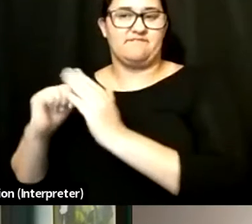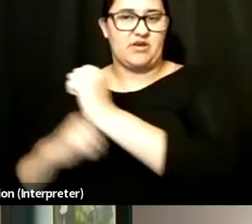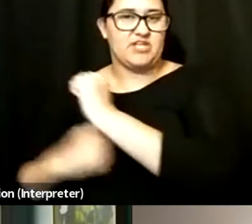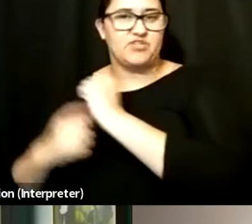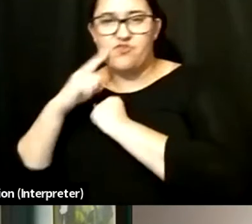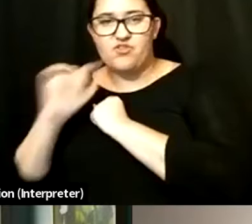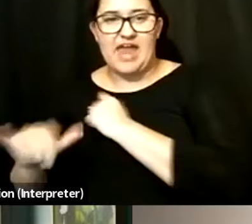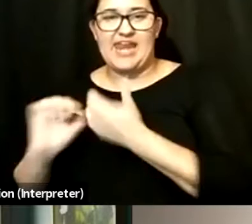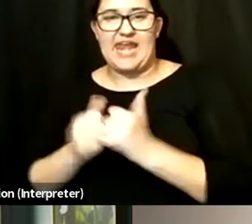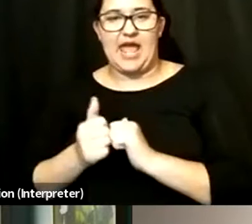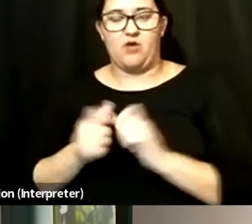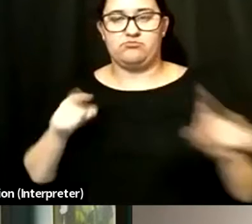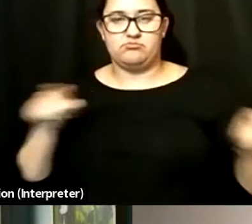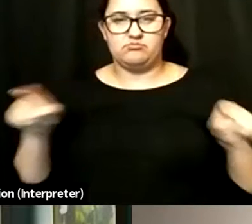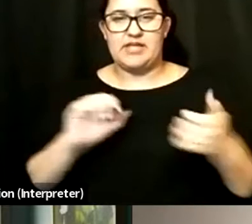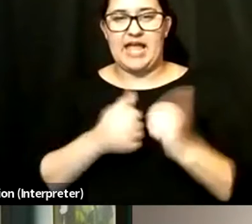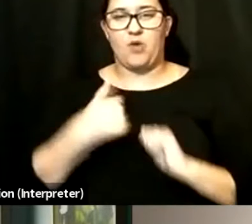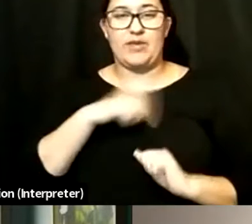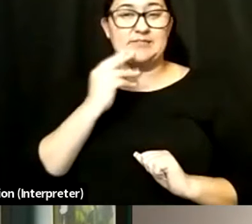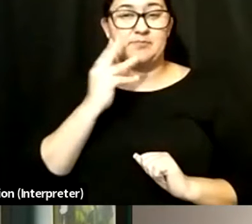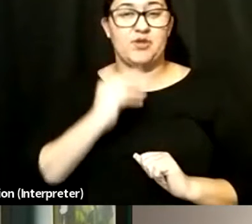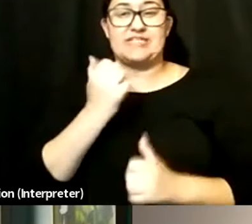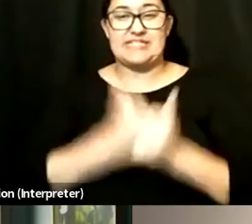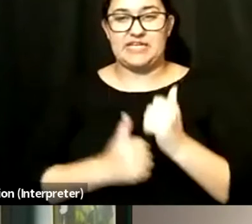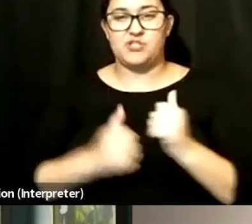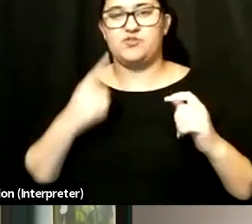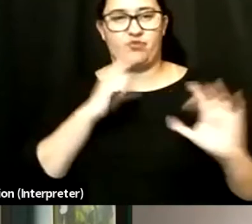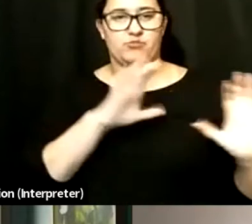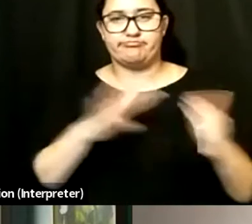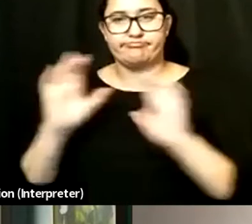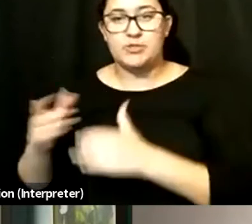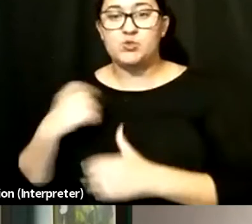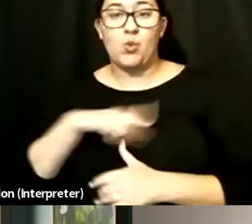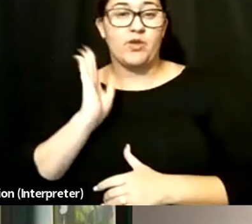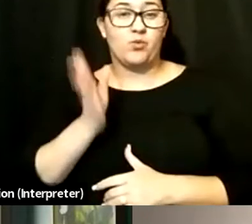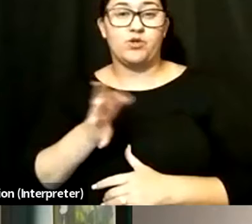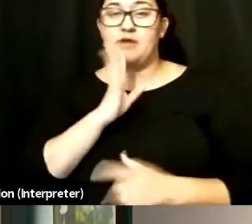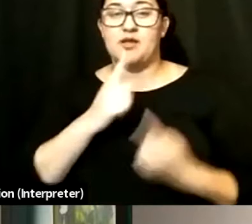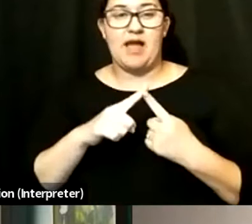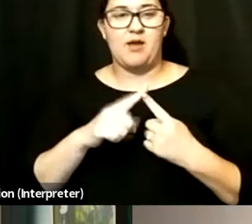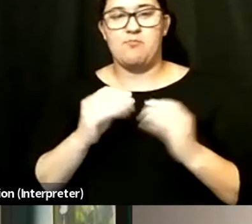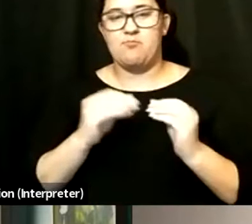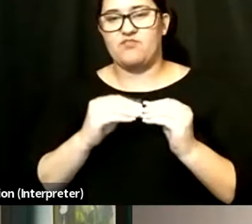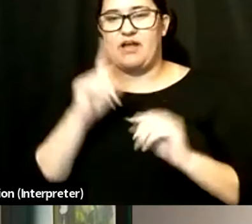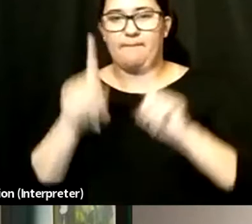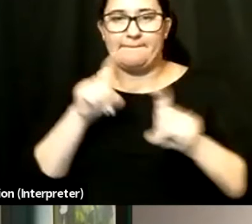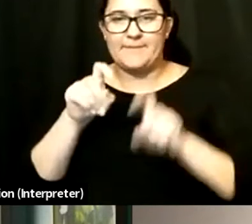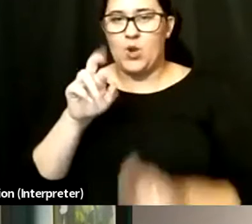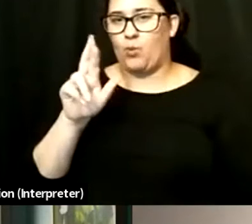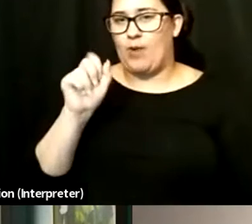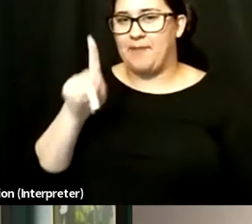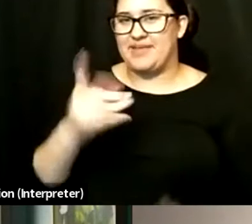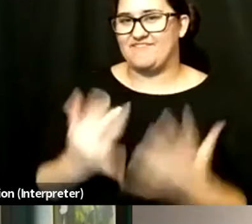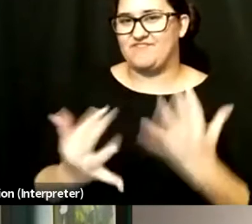we have those experiences in our everyday lives. So we're going to do kind of a rapid fire round. It doesn't have to be super rapid fire,